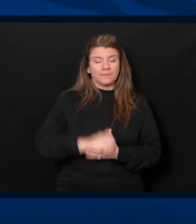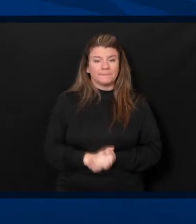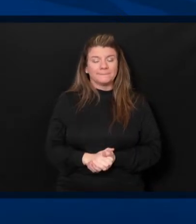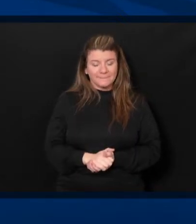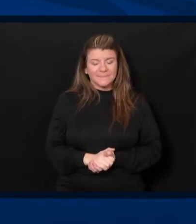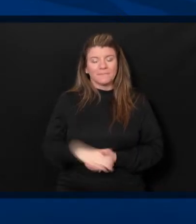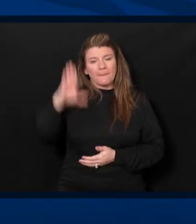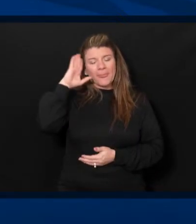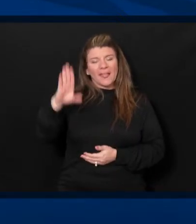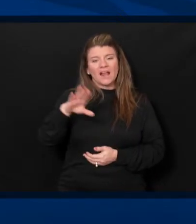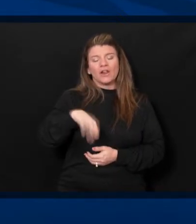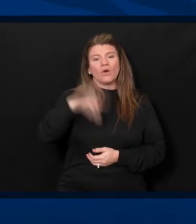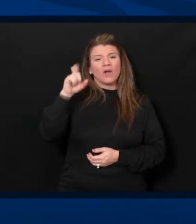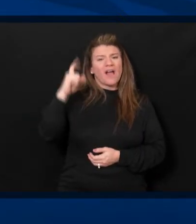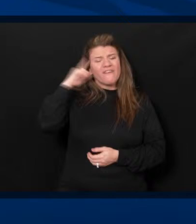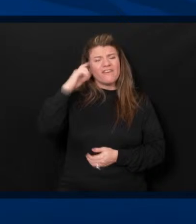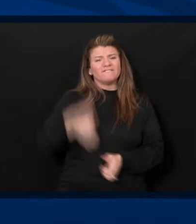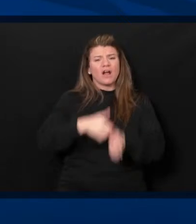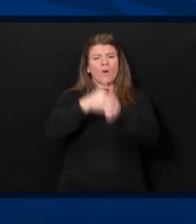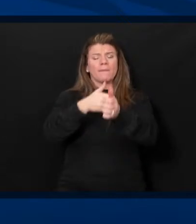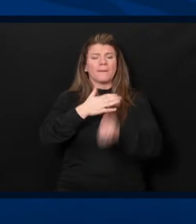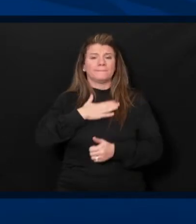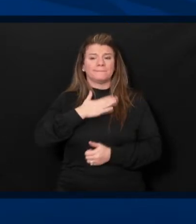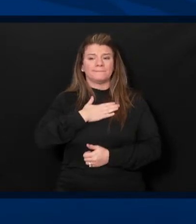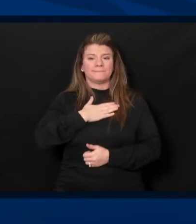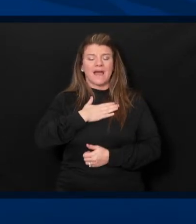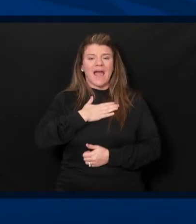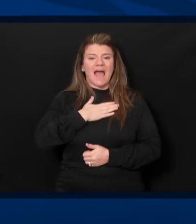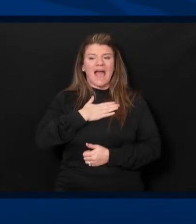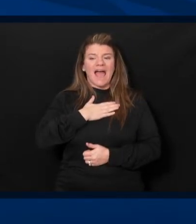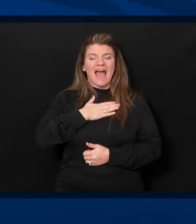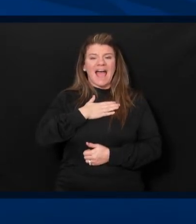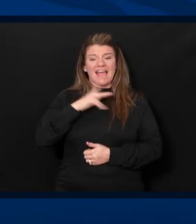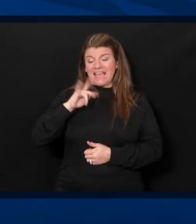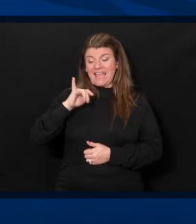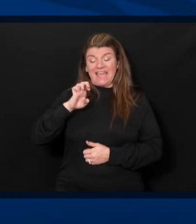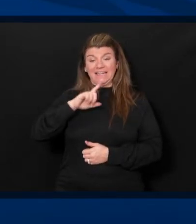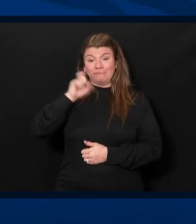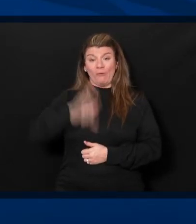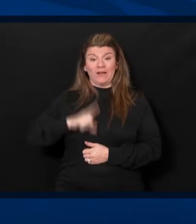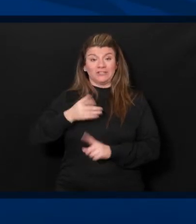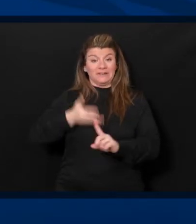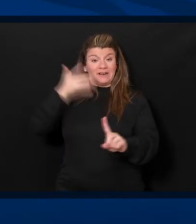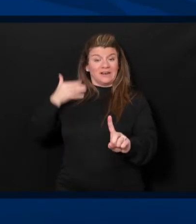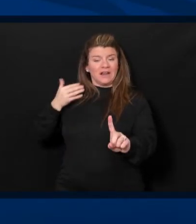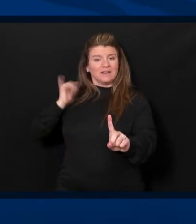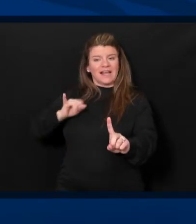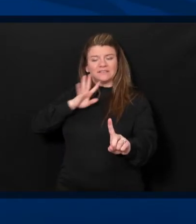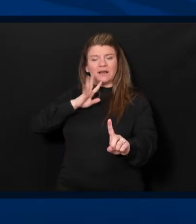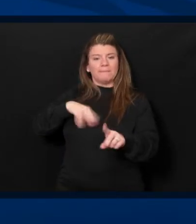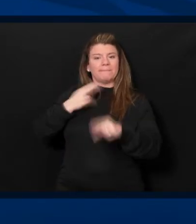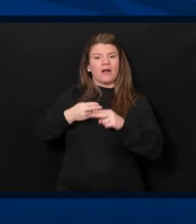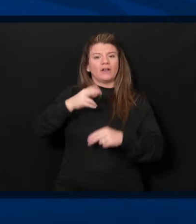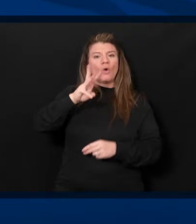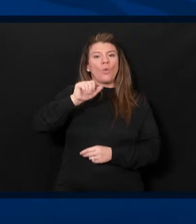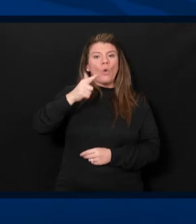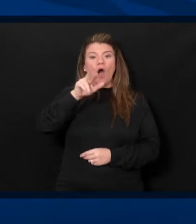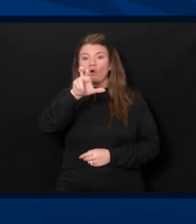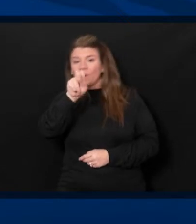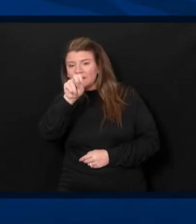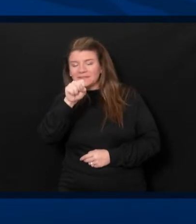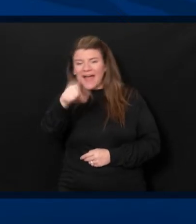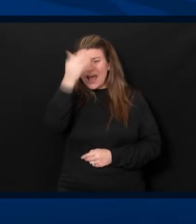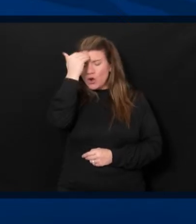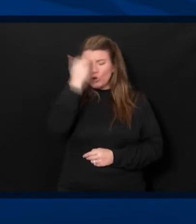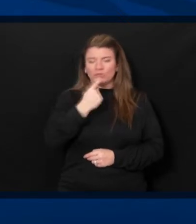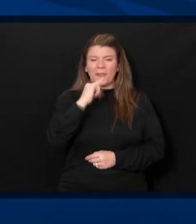Hello, Governor. Following up on one of Kenny's questions from earlier about the Walgreens glitch. I know you said it was just a